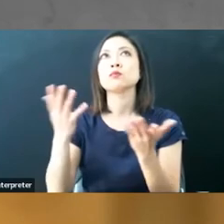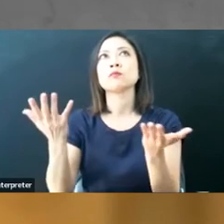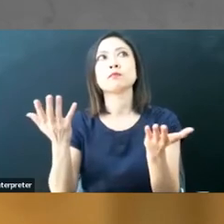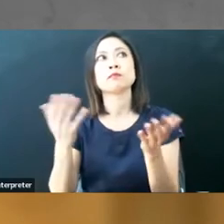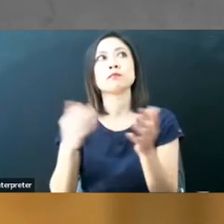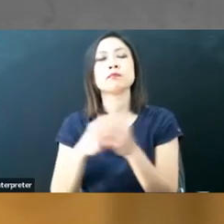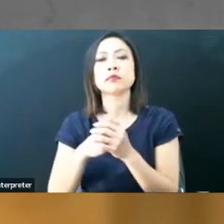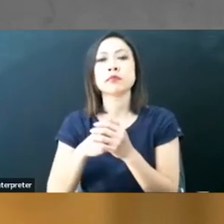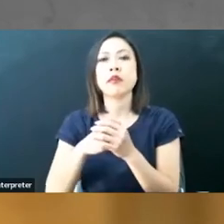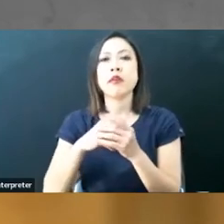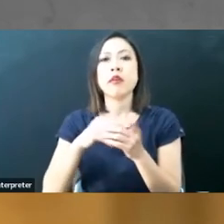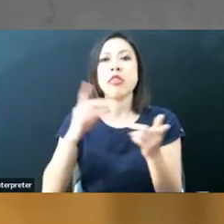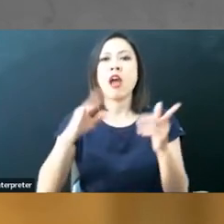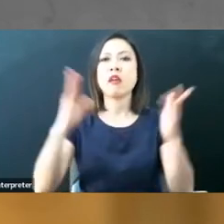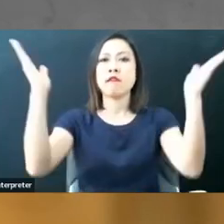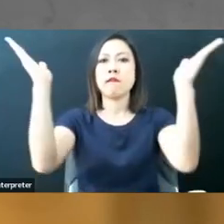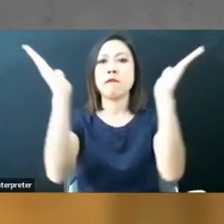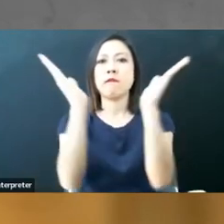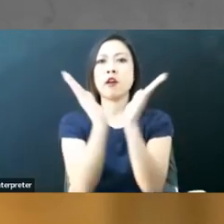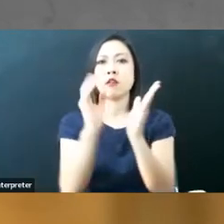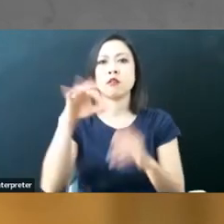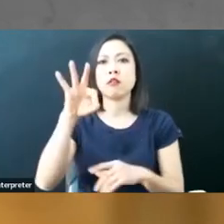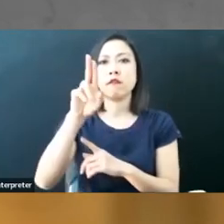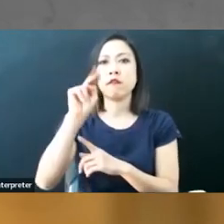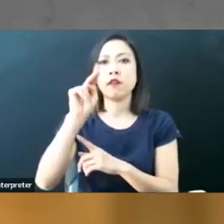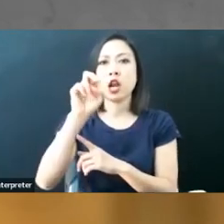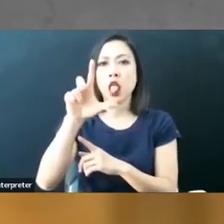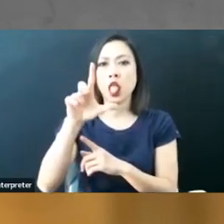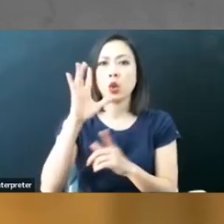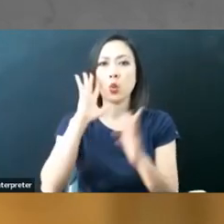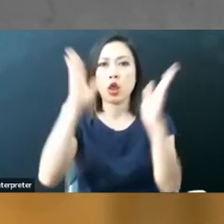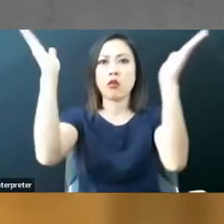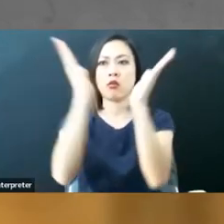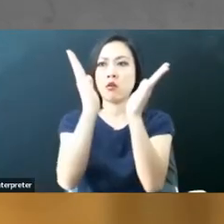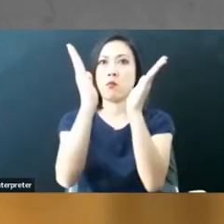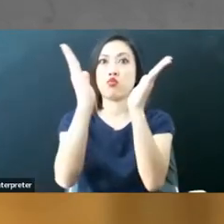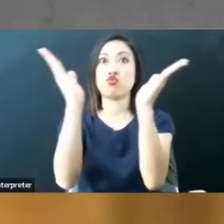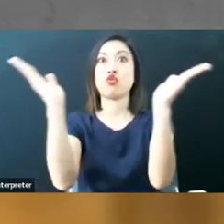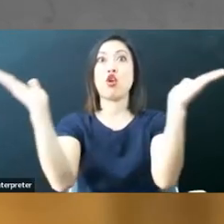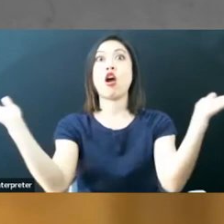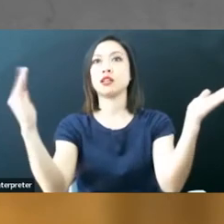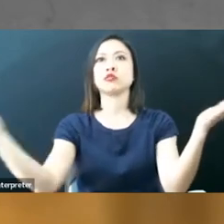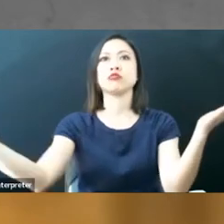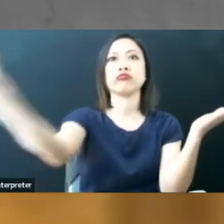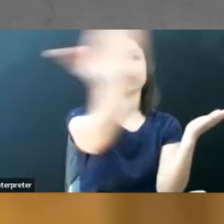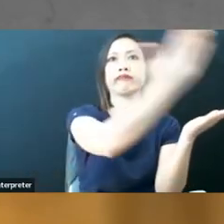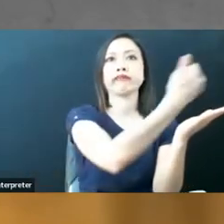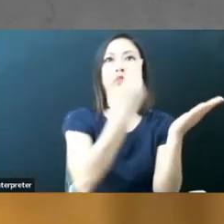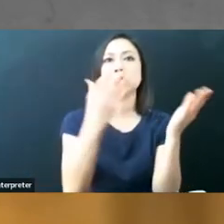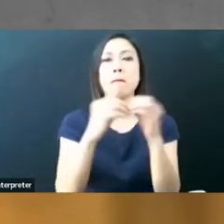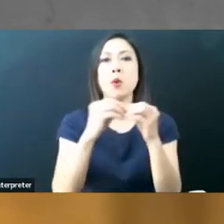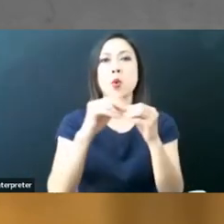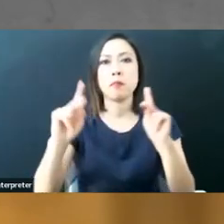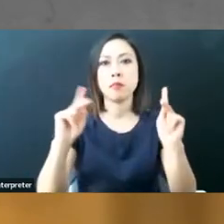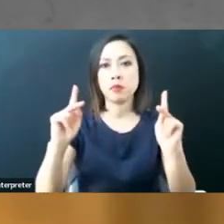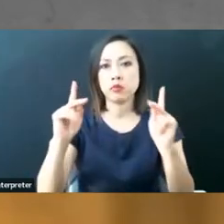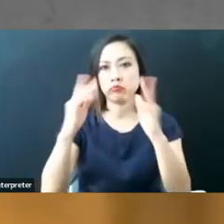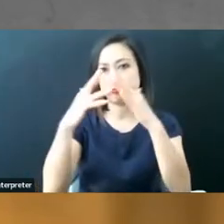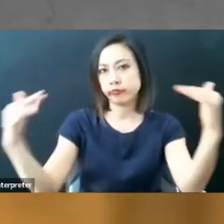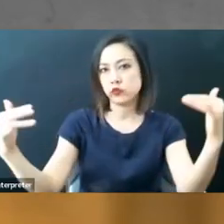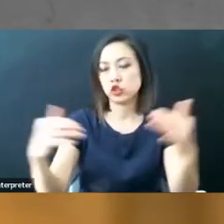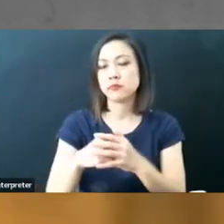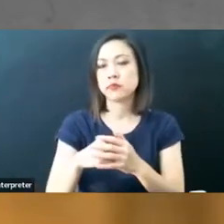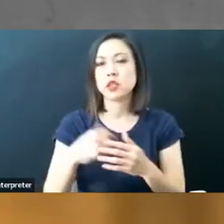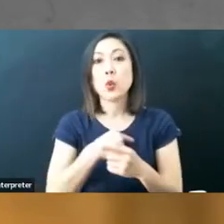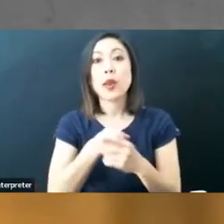the funnel and to make it really clear what is in the art of the possible. And so we do it in a host of different ways. We also have a program I'm really proud of called Grow with